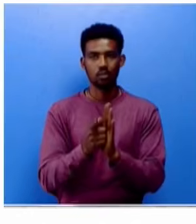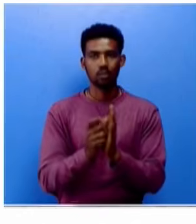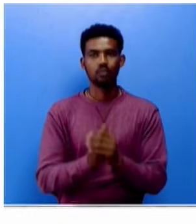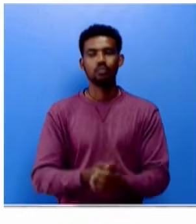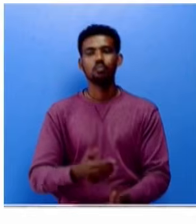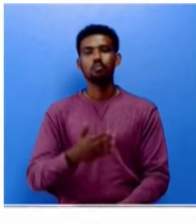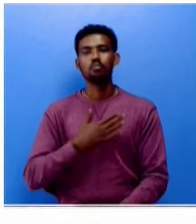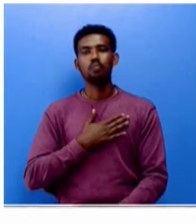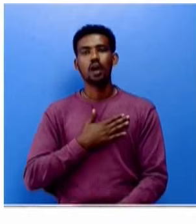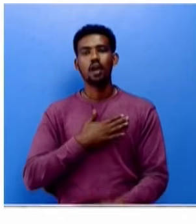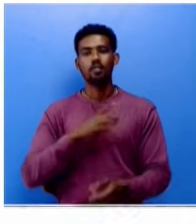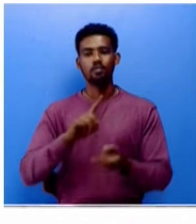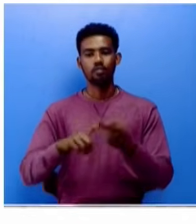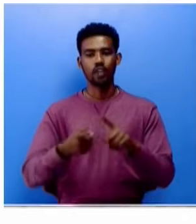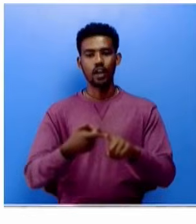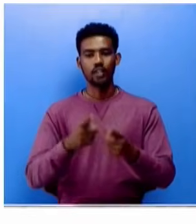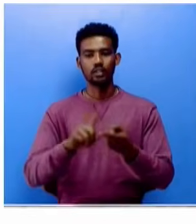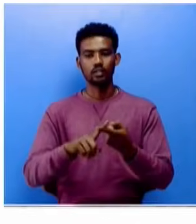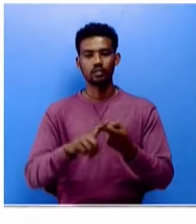my friend